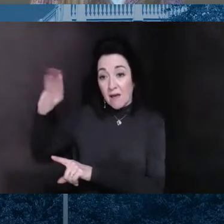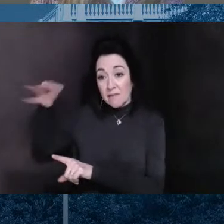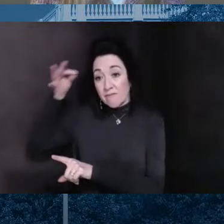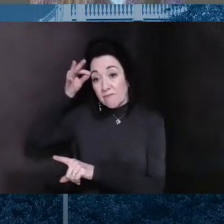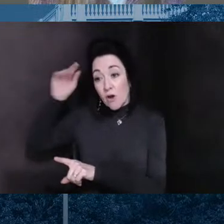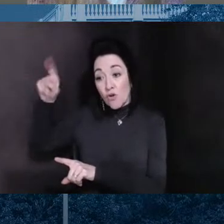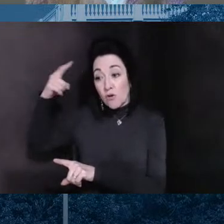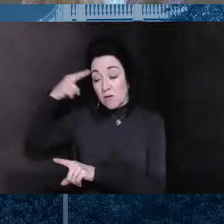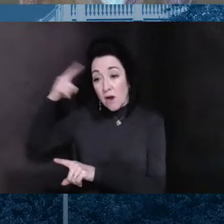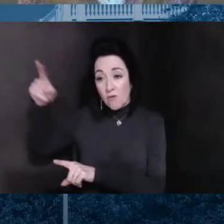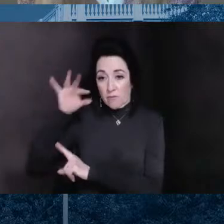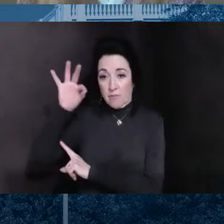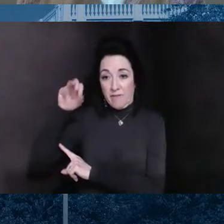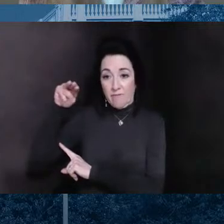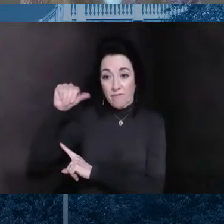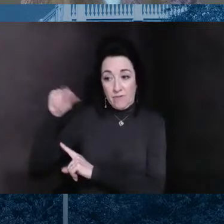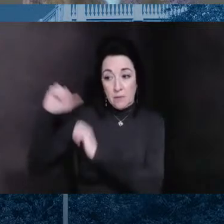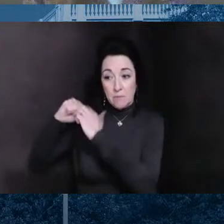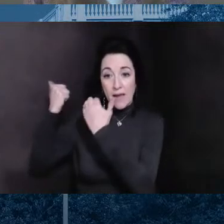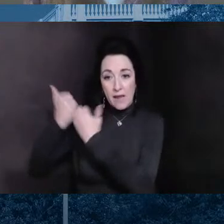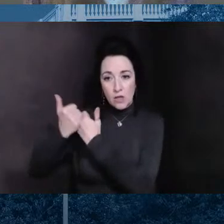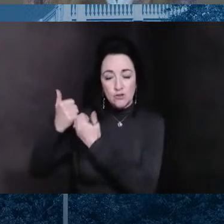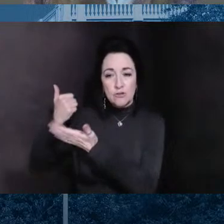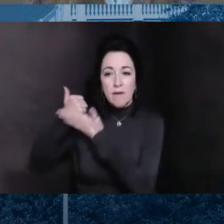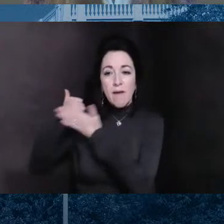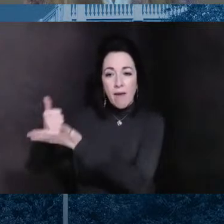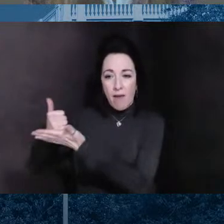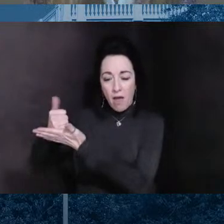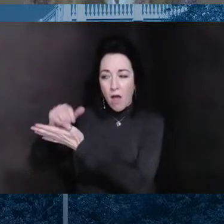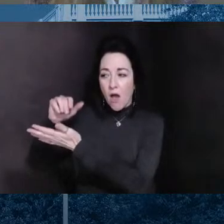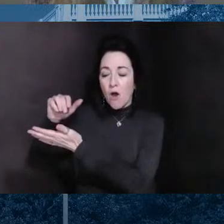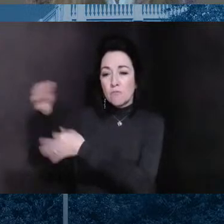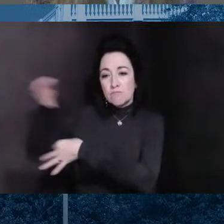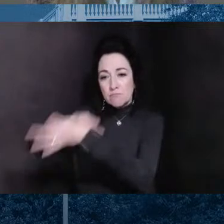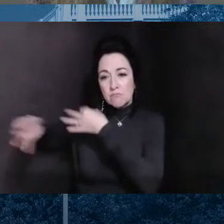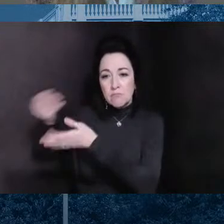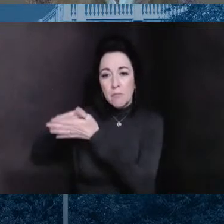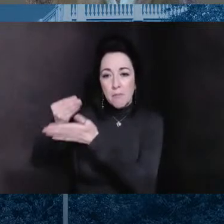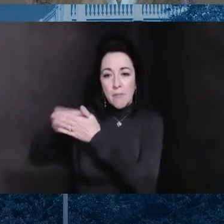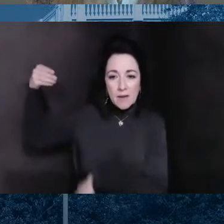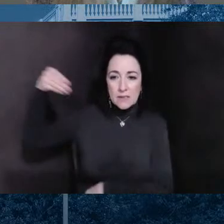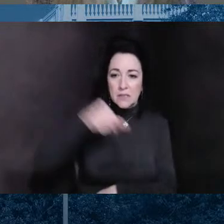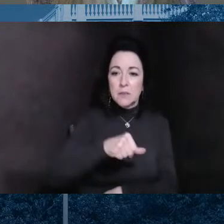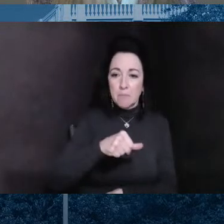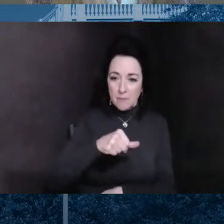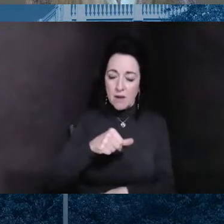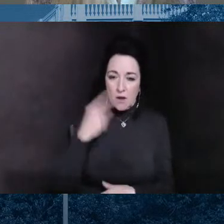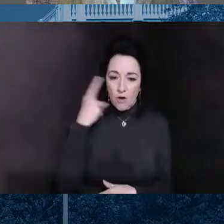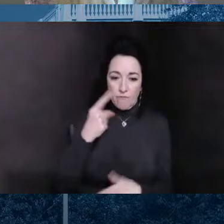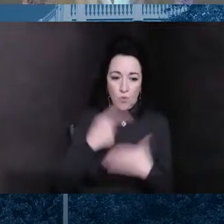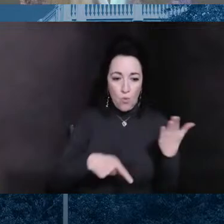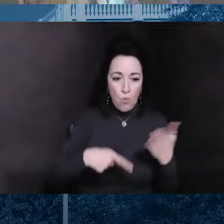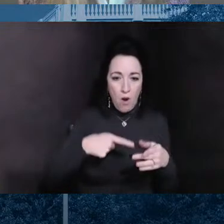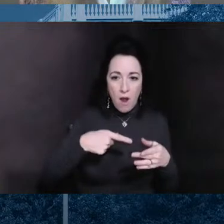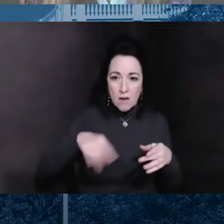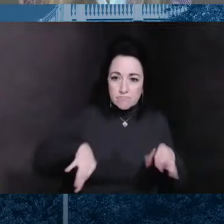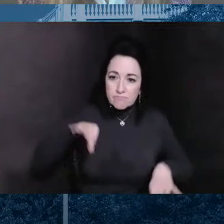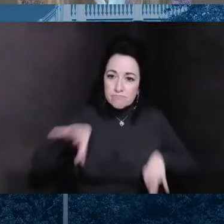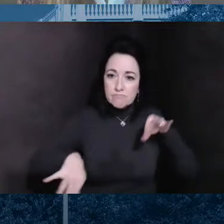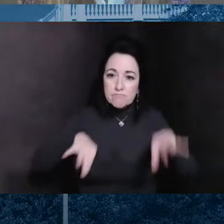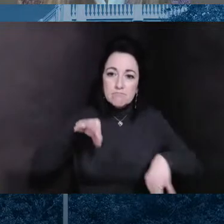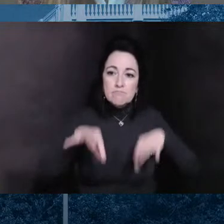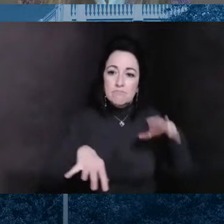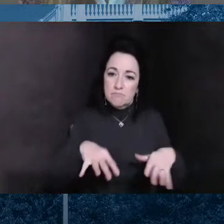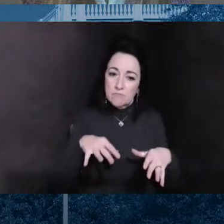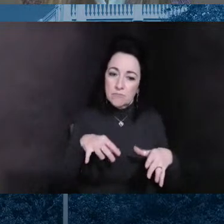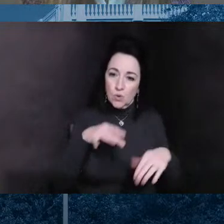of the things that we do, as well as our first response and our COVID-19 response, our public safety personnel. Having these